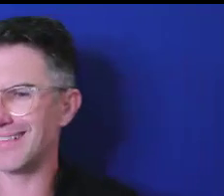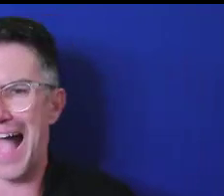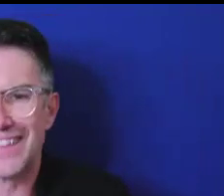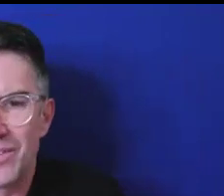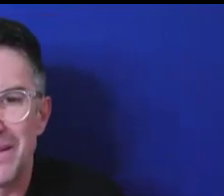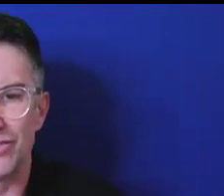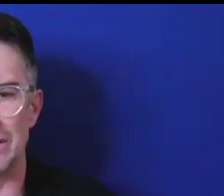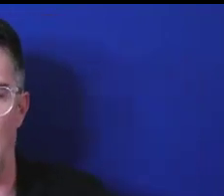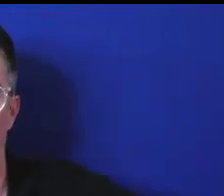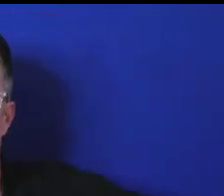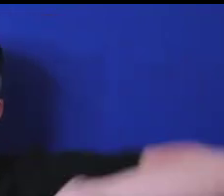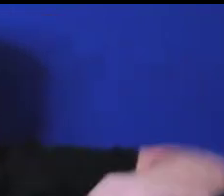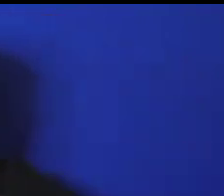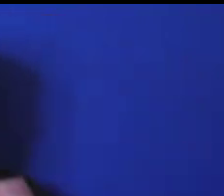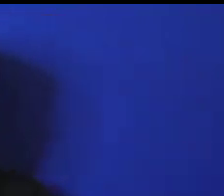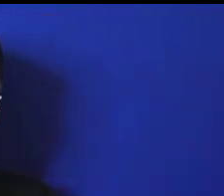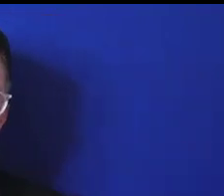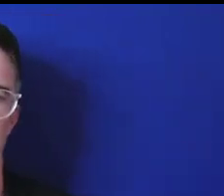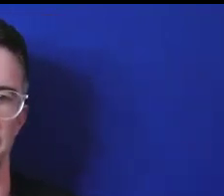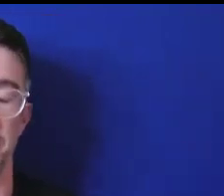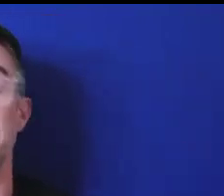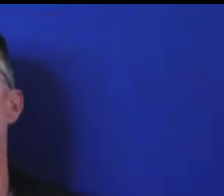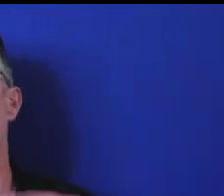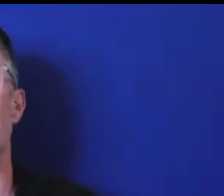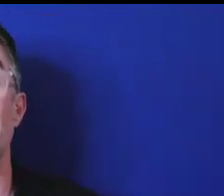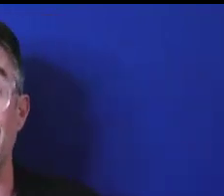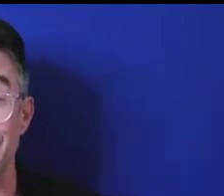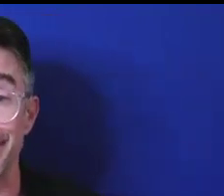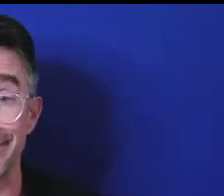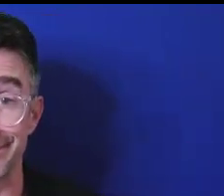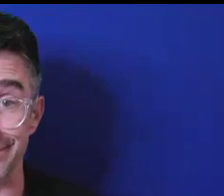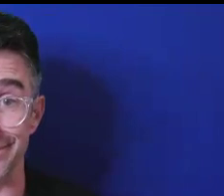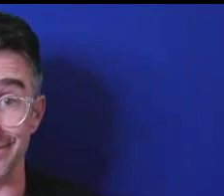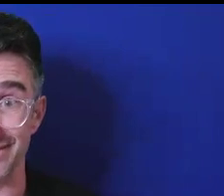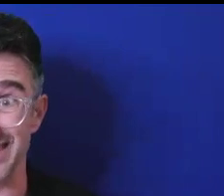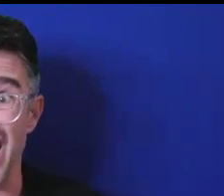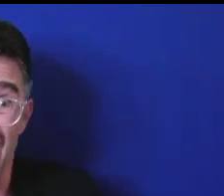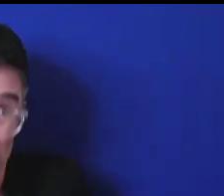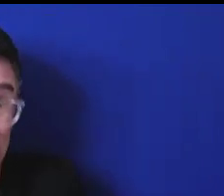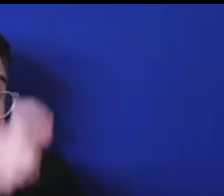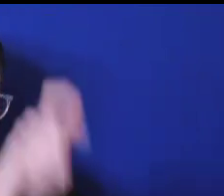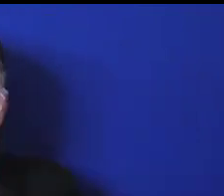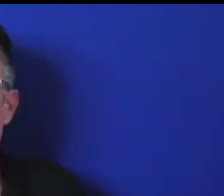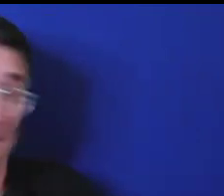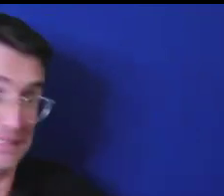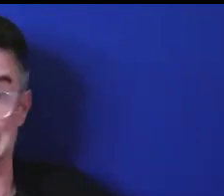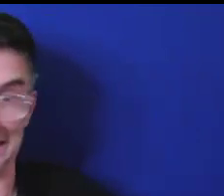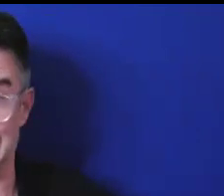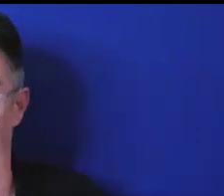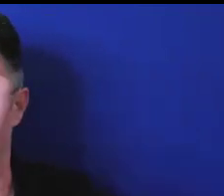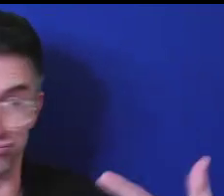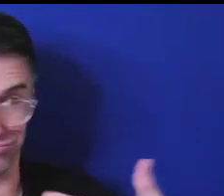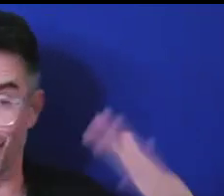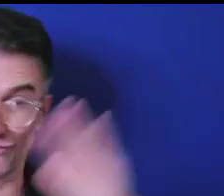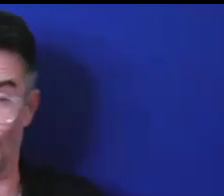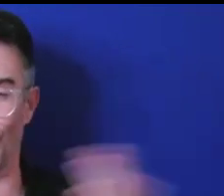we've seen is also medical doctors are very busy in countries with limited human resources. So using them to do